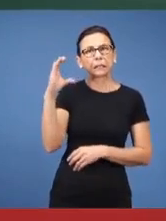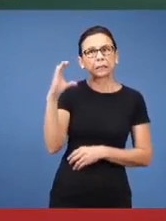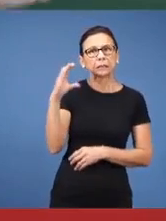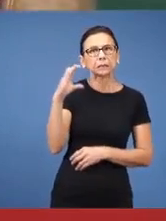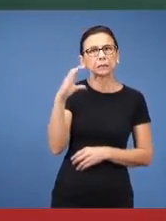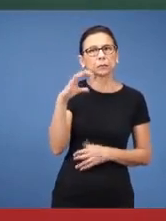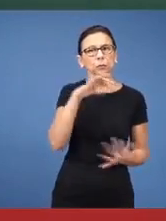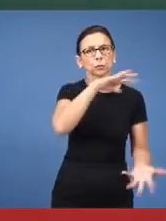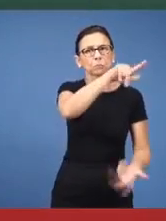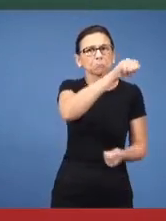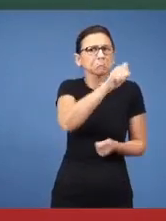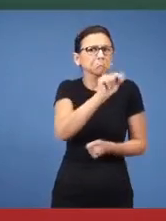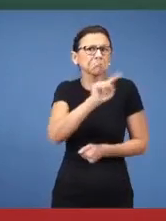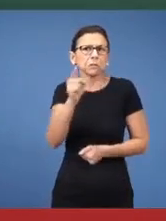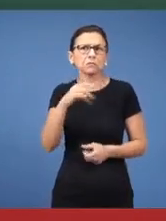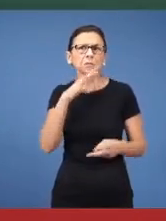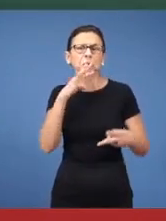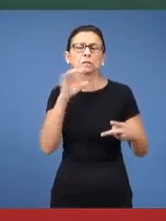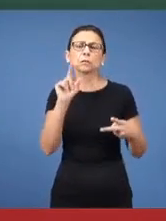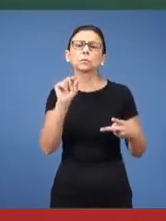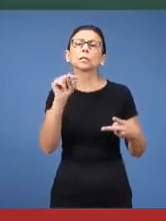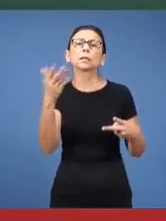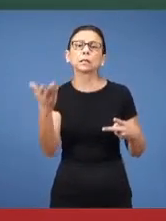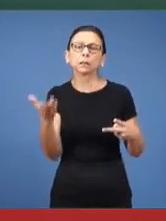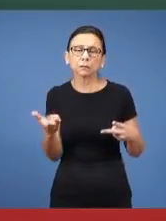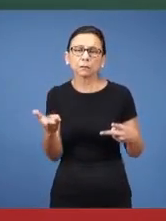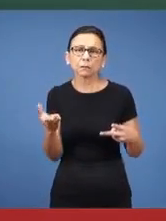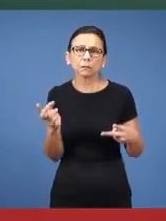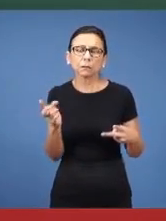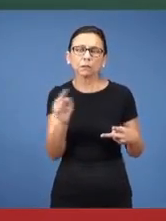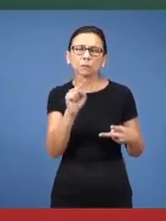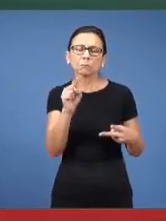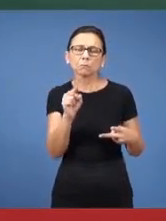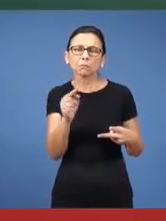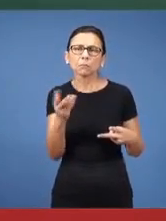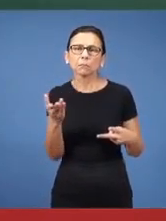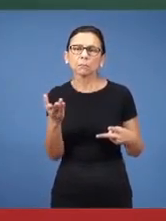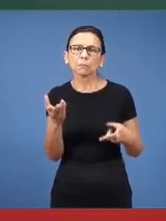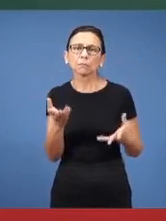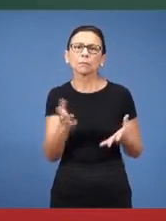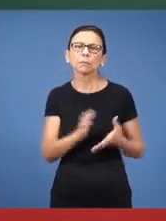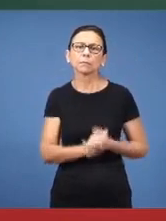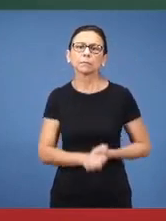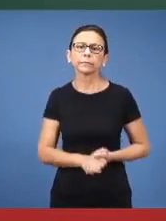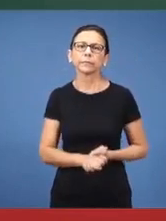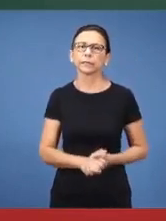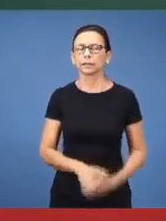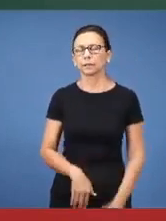Knowledge of science? Yes or no? No. Knowledge of what? Of what?